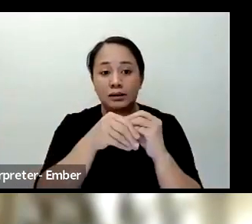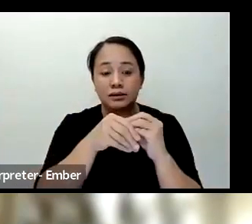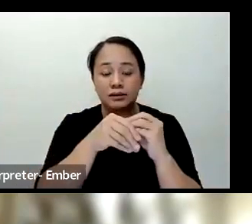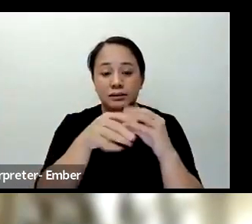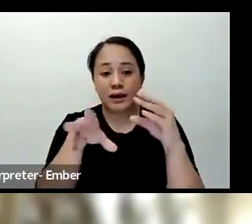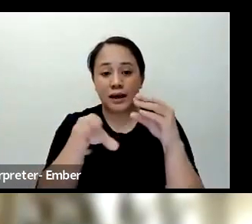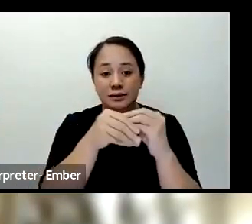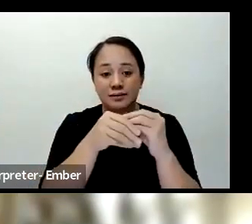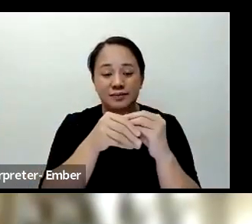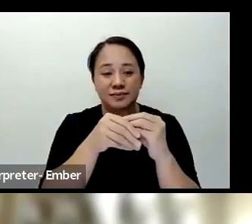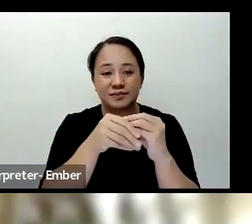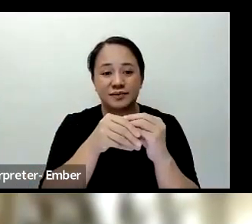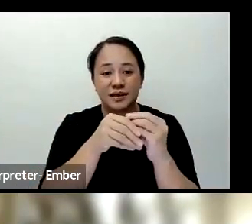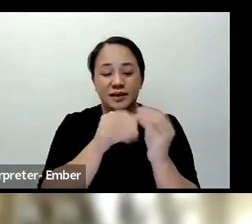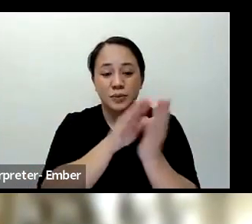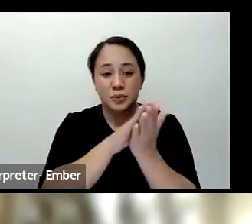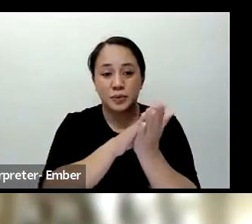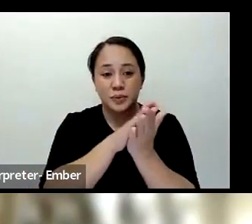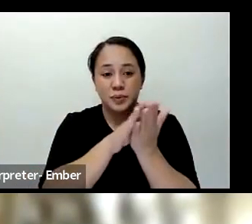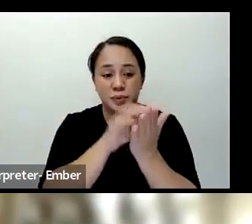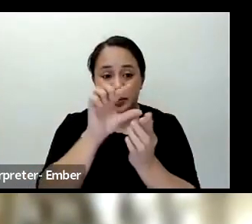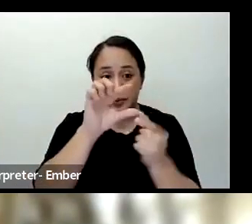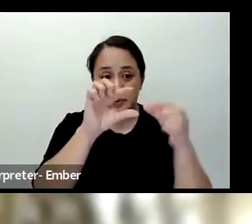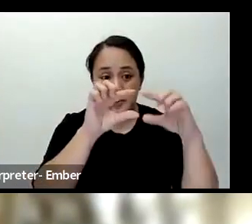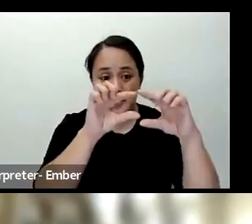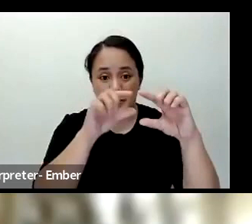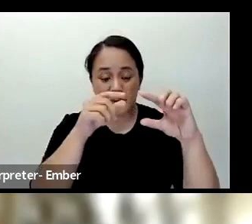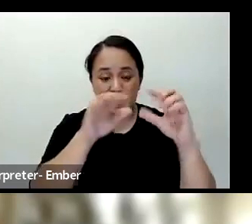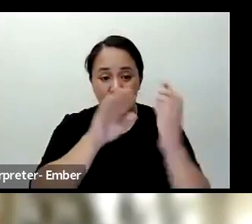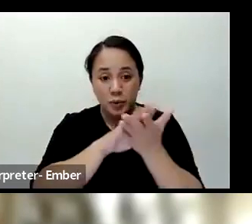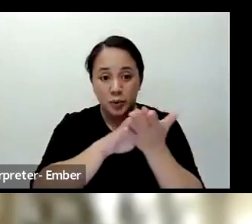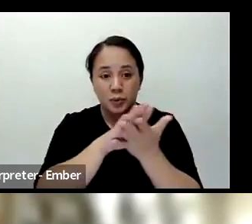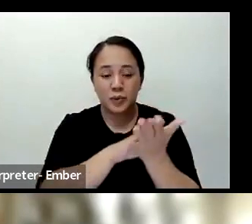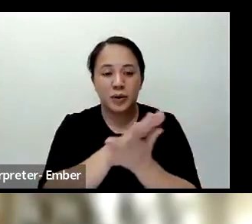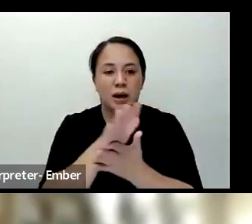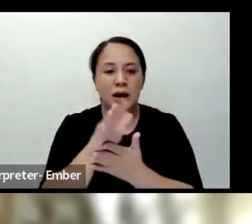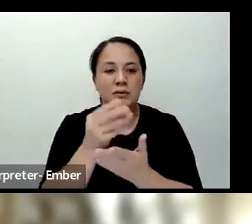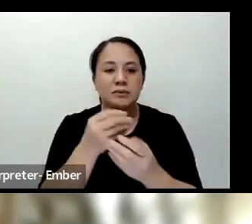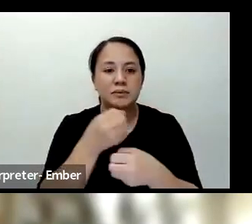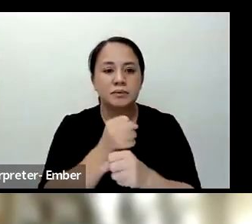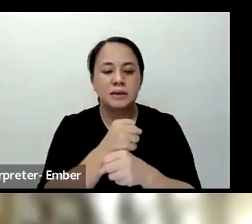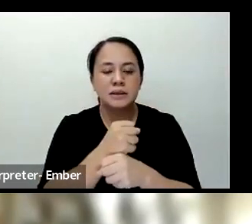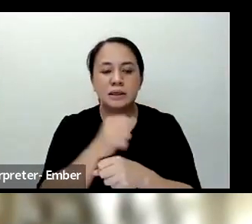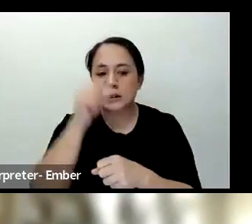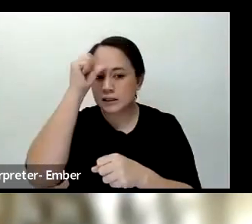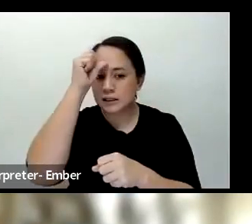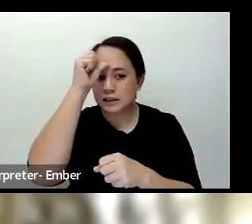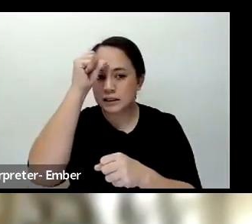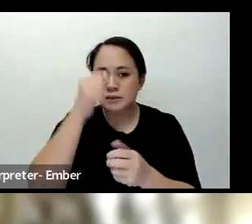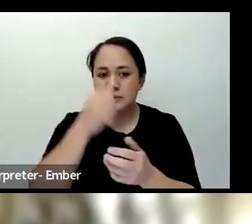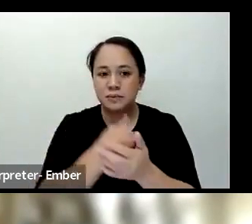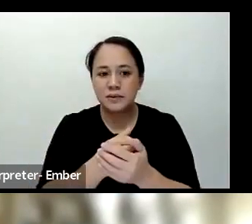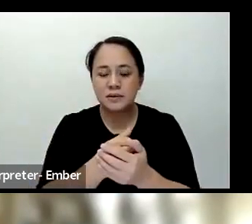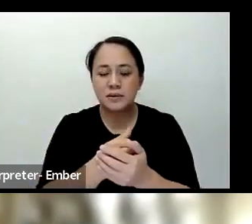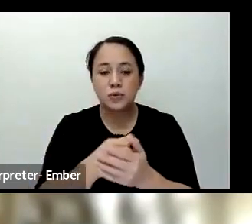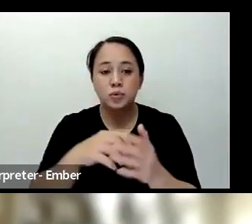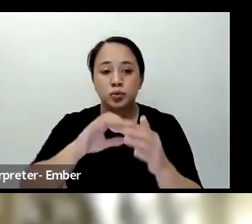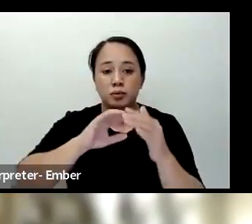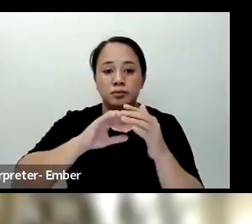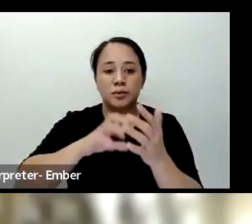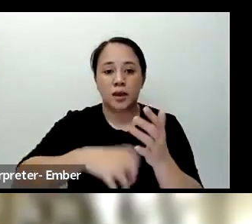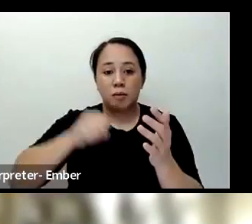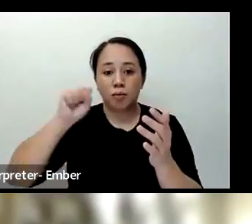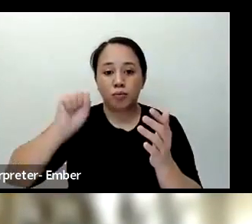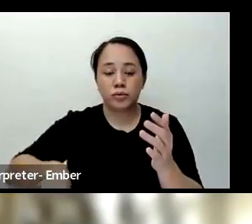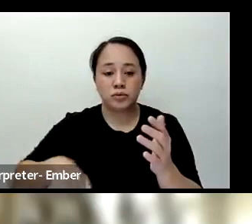sa injection na yon was something made in India that was abortifacient. And some